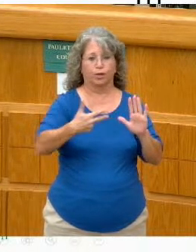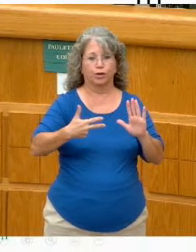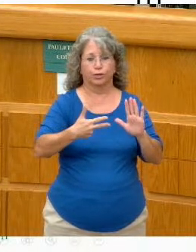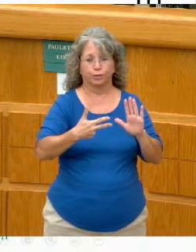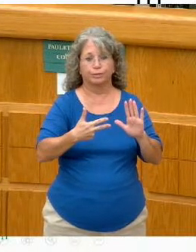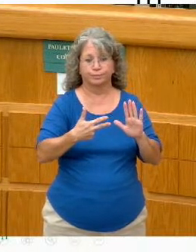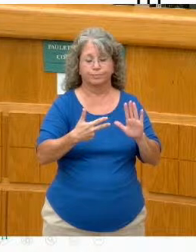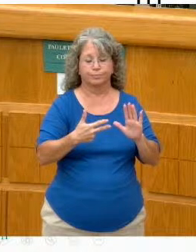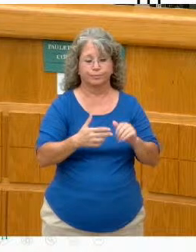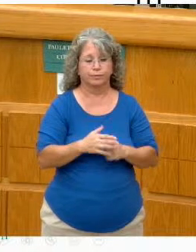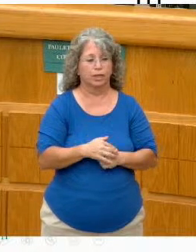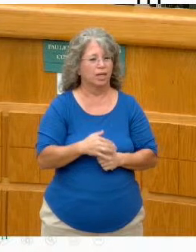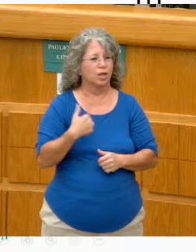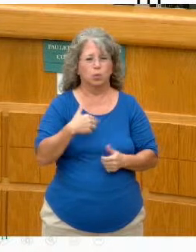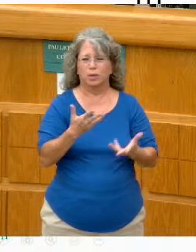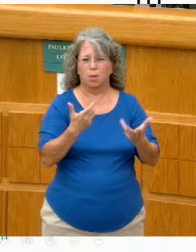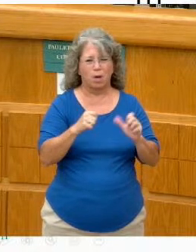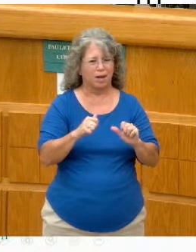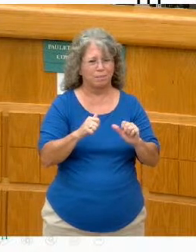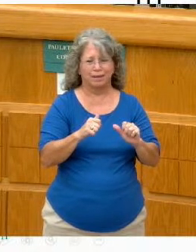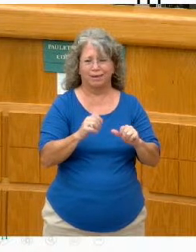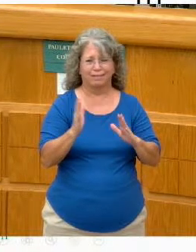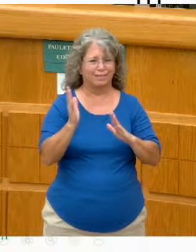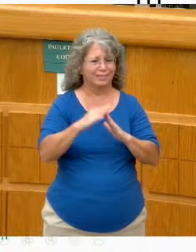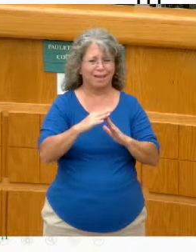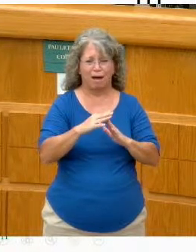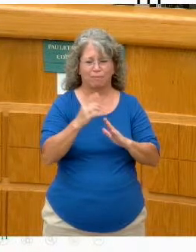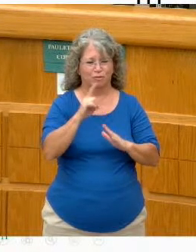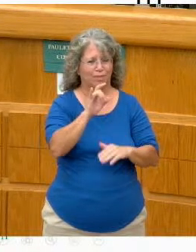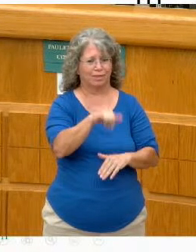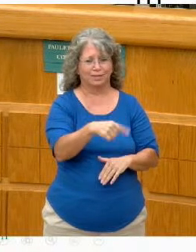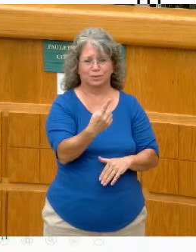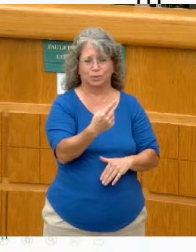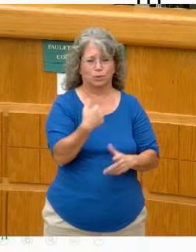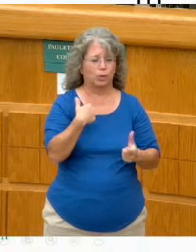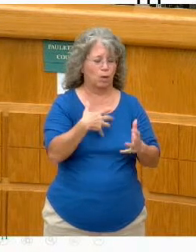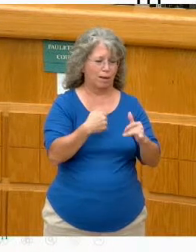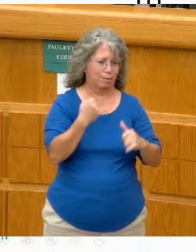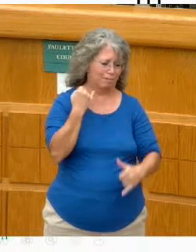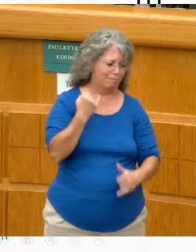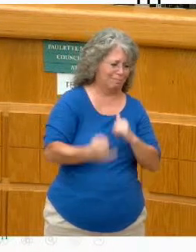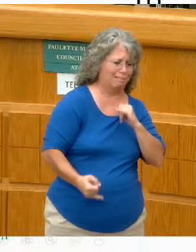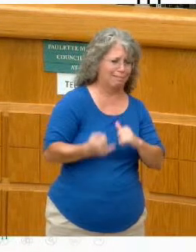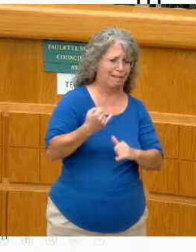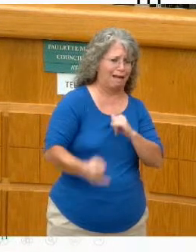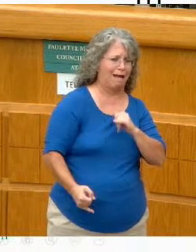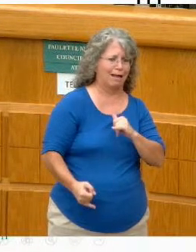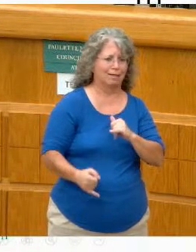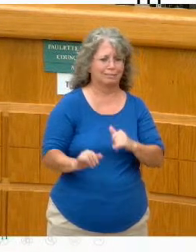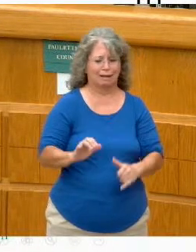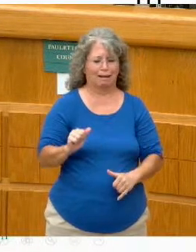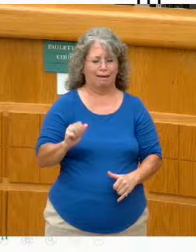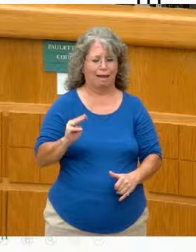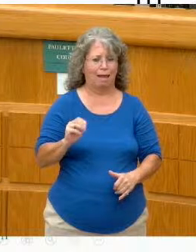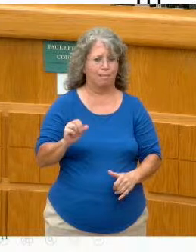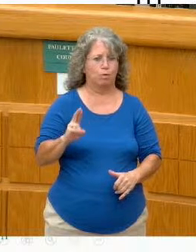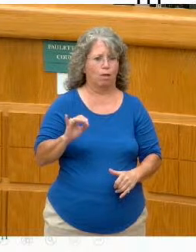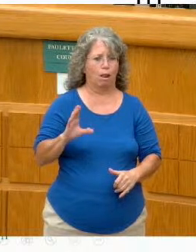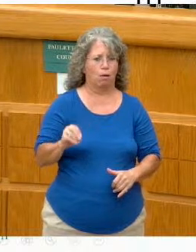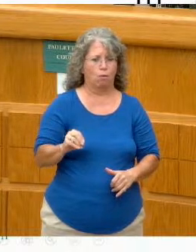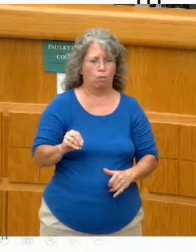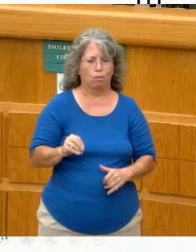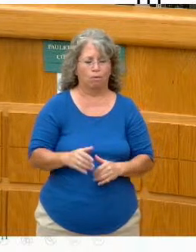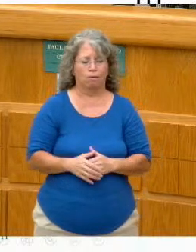And again, you don't want to be in the top 3 for this. You want to be in last place, like Amarillo down here.